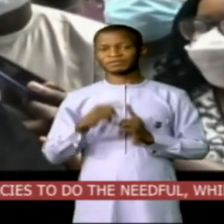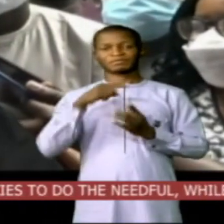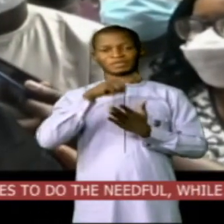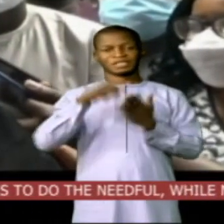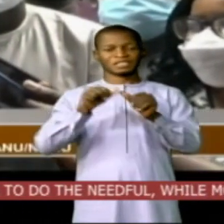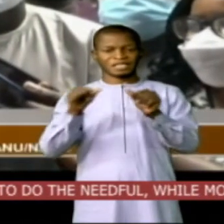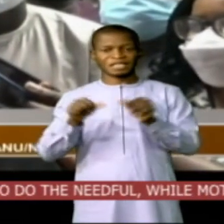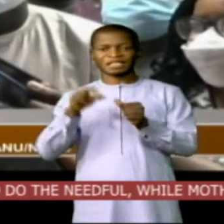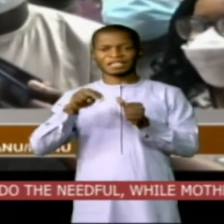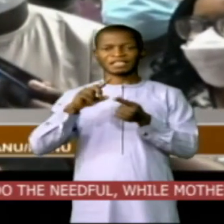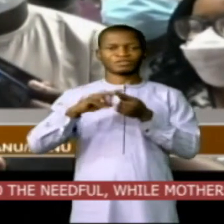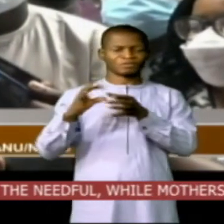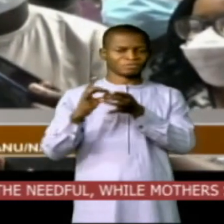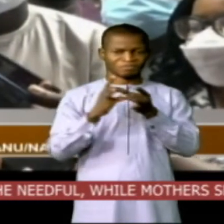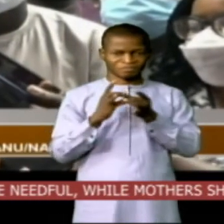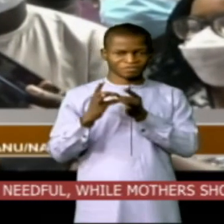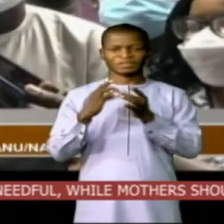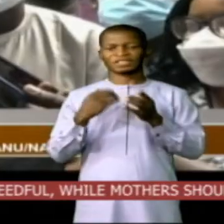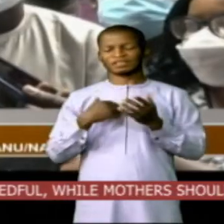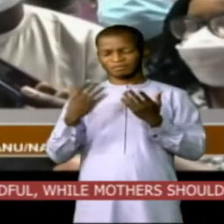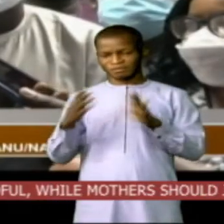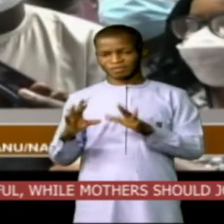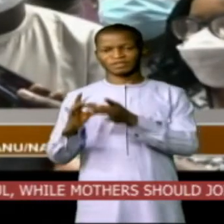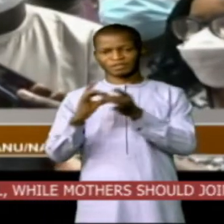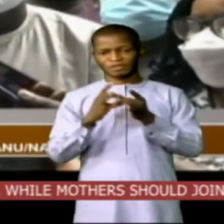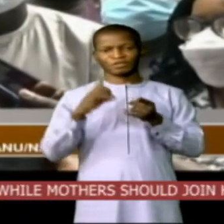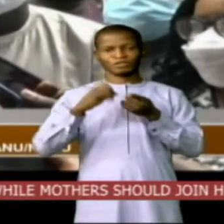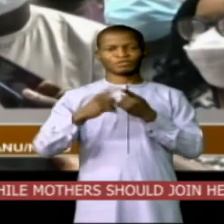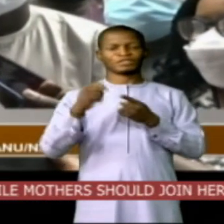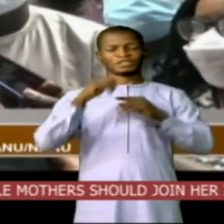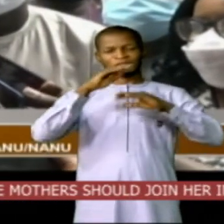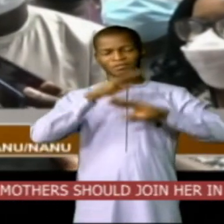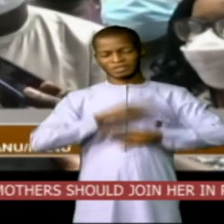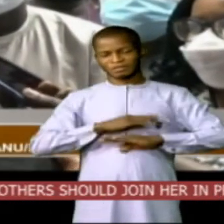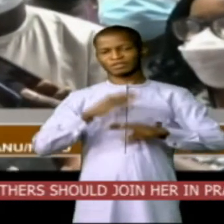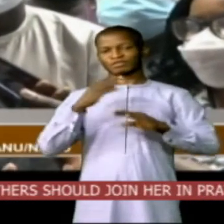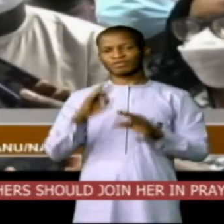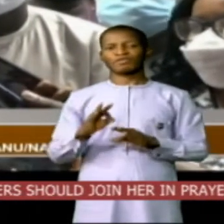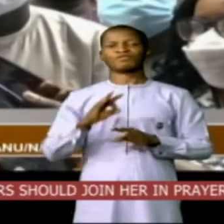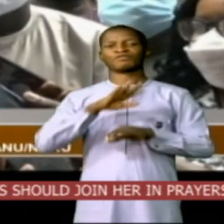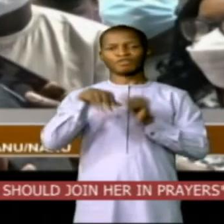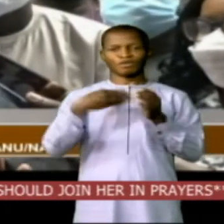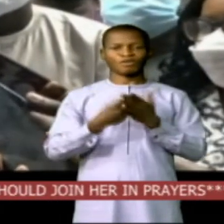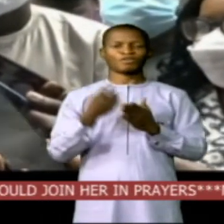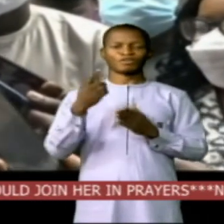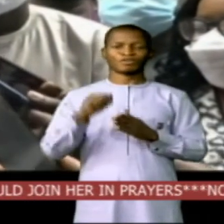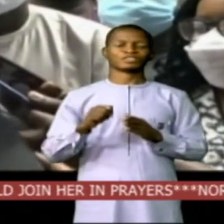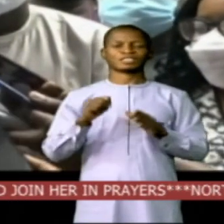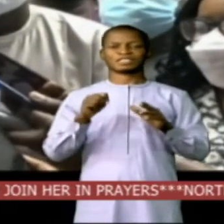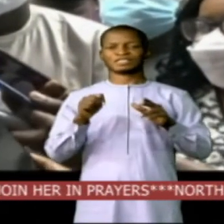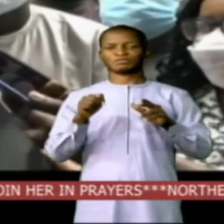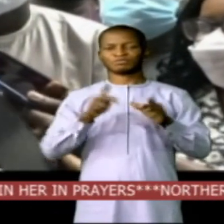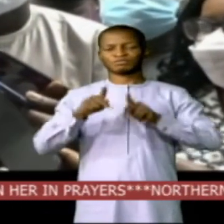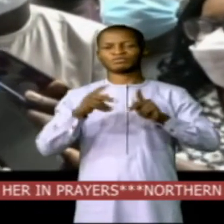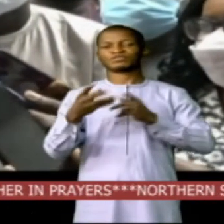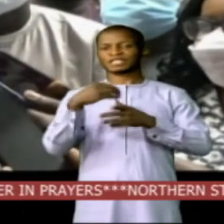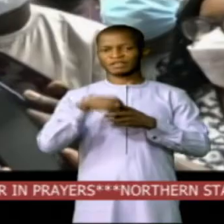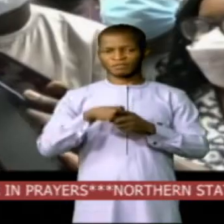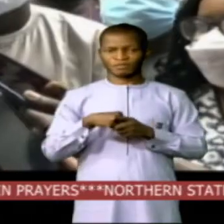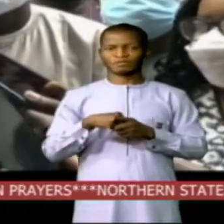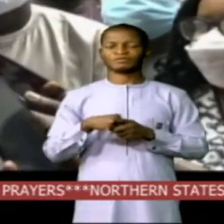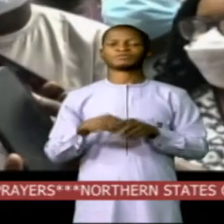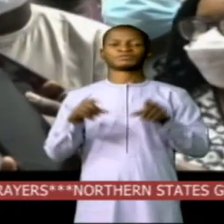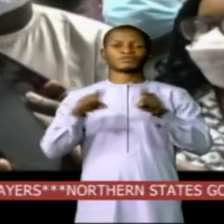harmonized have been harmonized to the satisfaction of both parties, and resulting from that